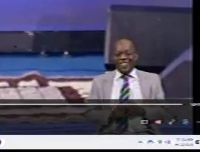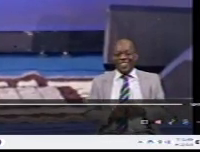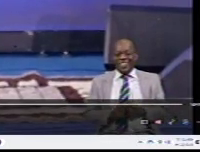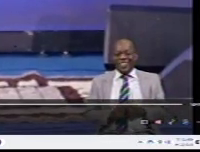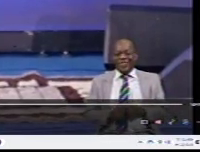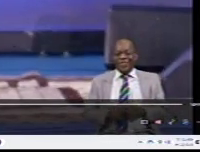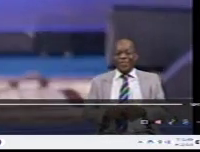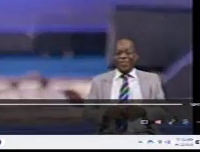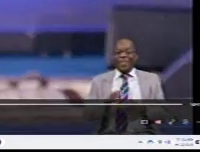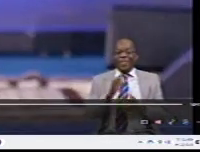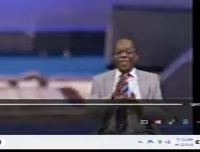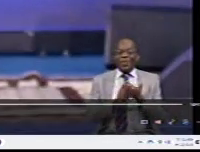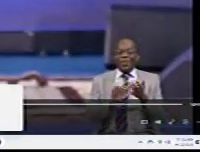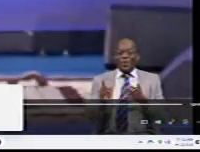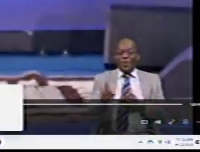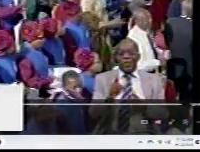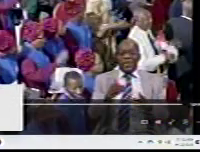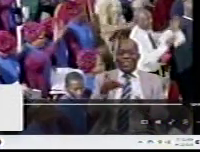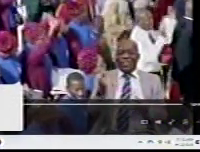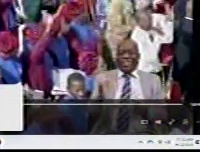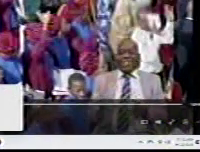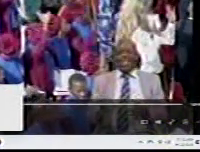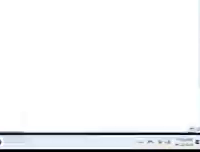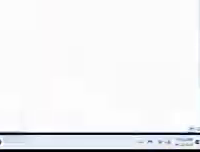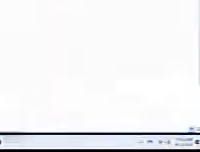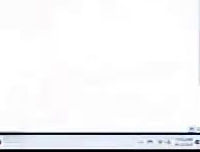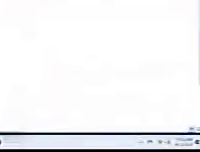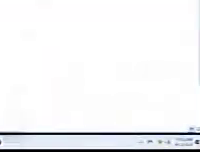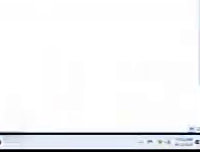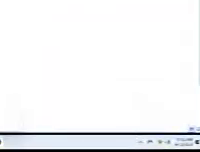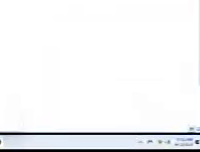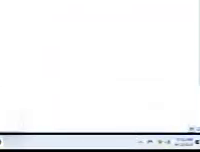Somebody there, he said, praise the Lord.